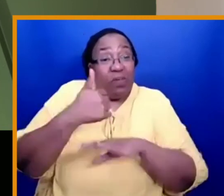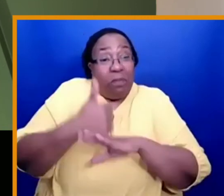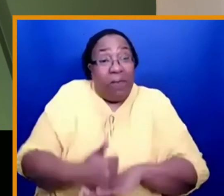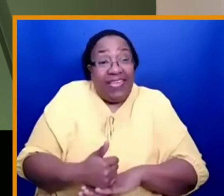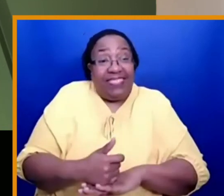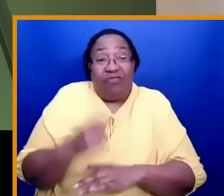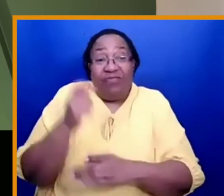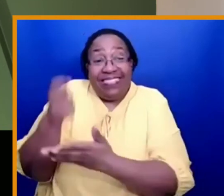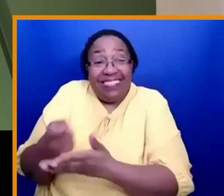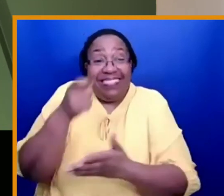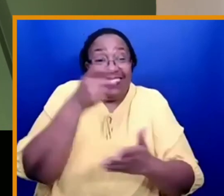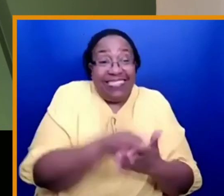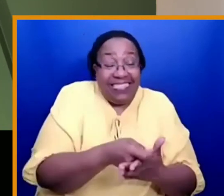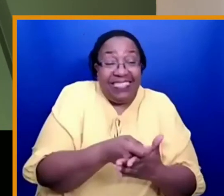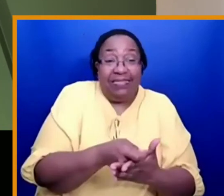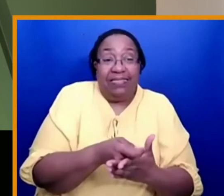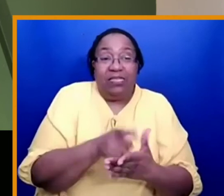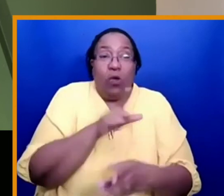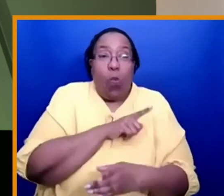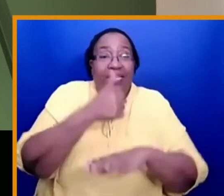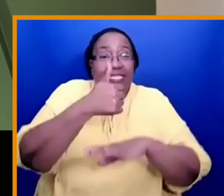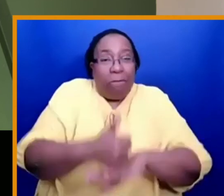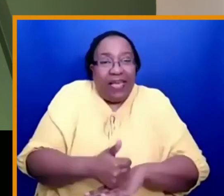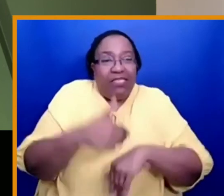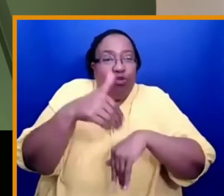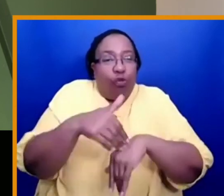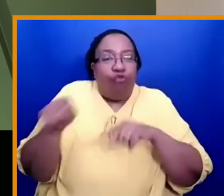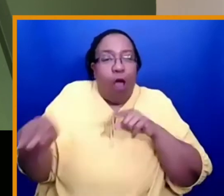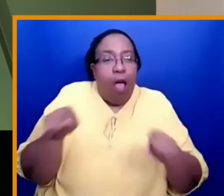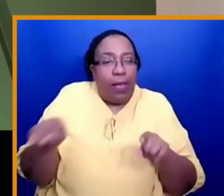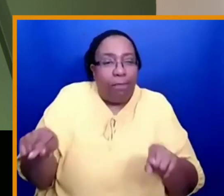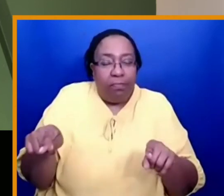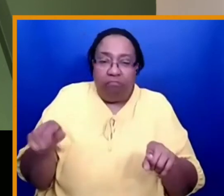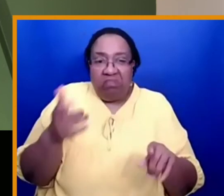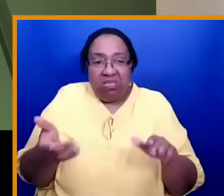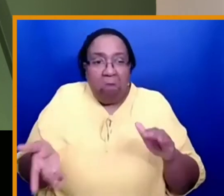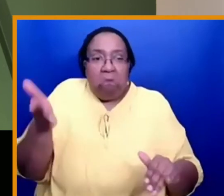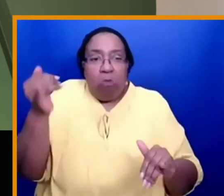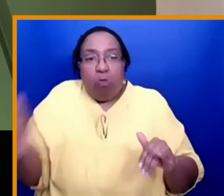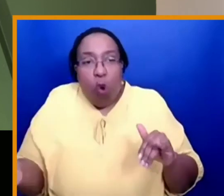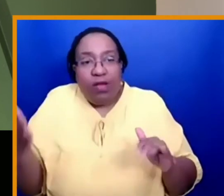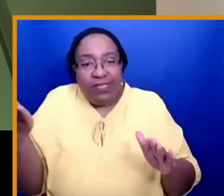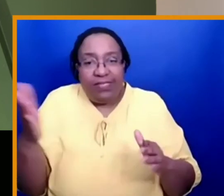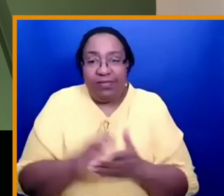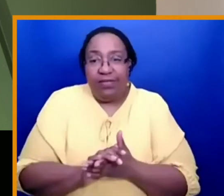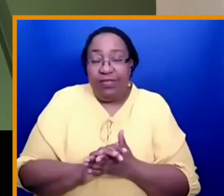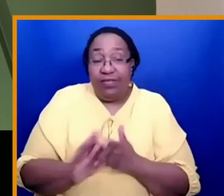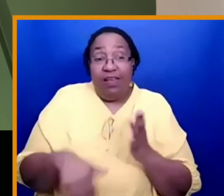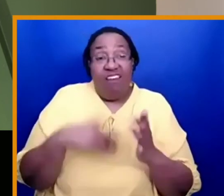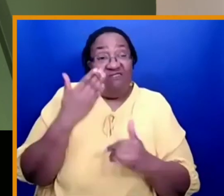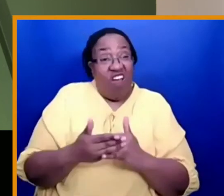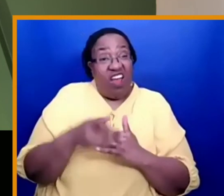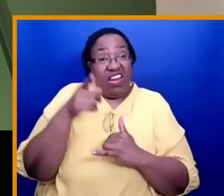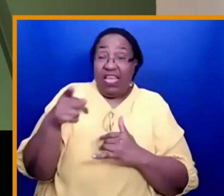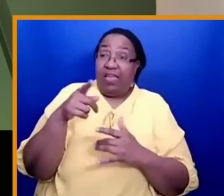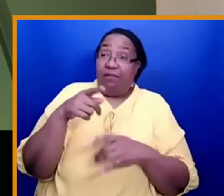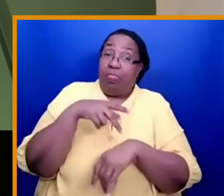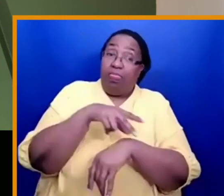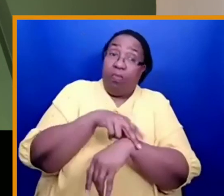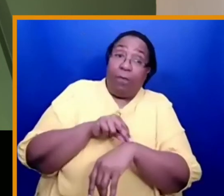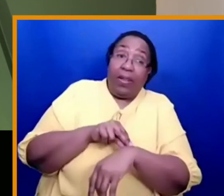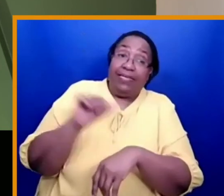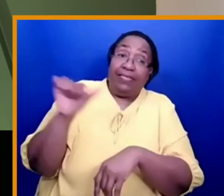crime. Finally, I feel that we need to clarify the area of police discretion. Currently, legislation given to the police on what discretion they have if